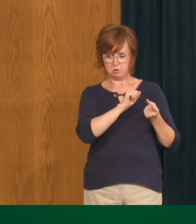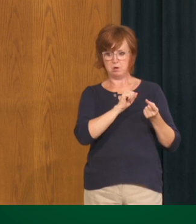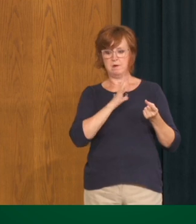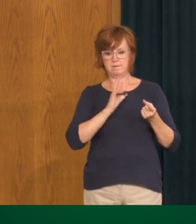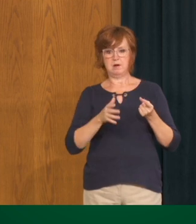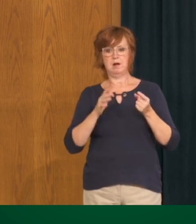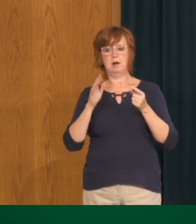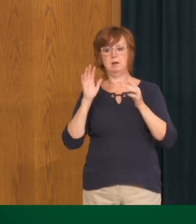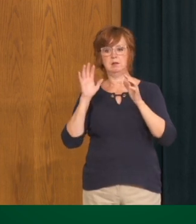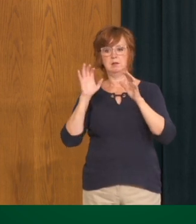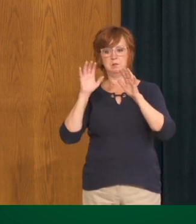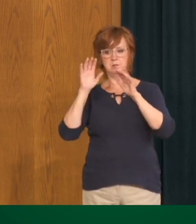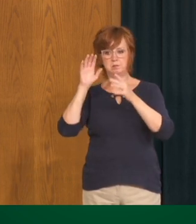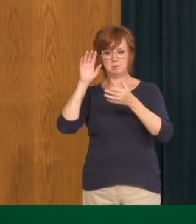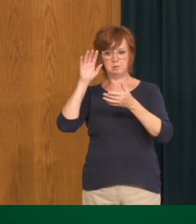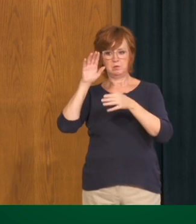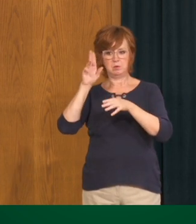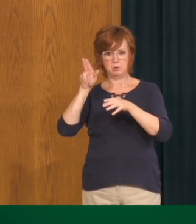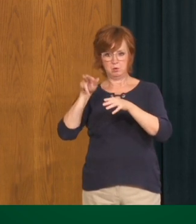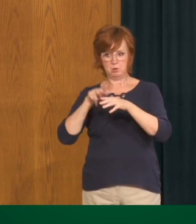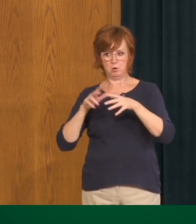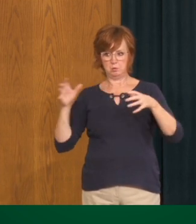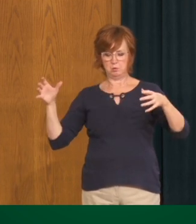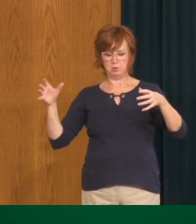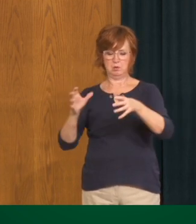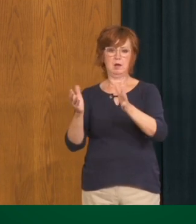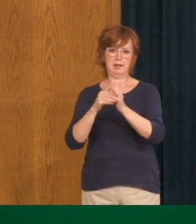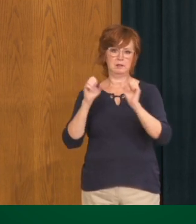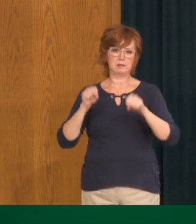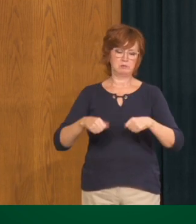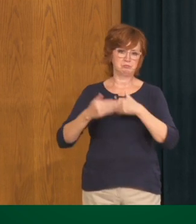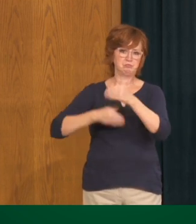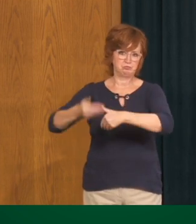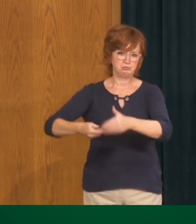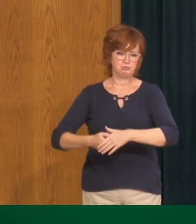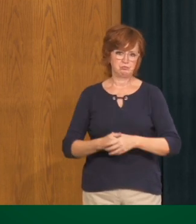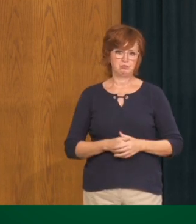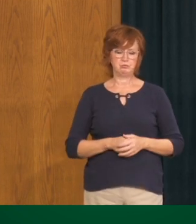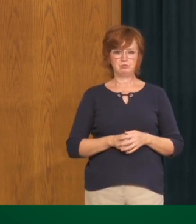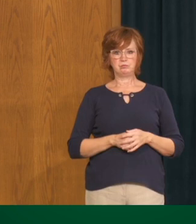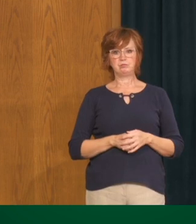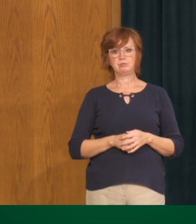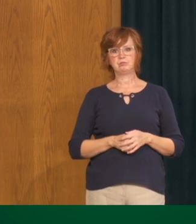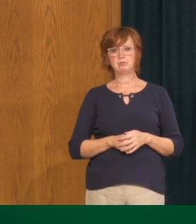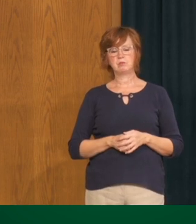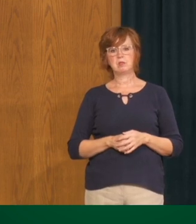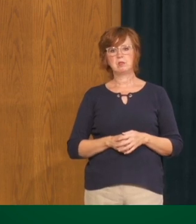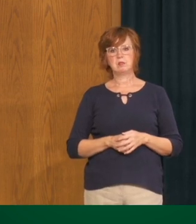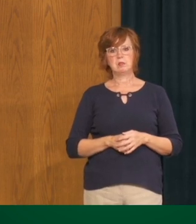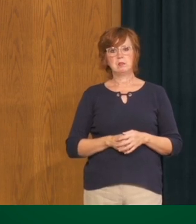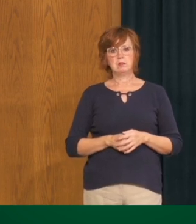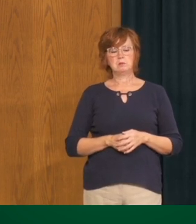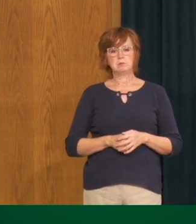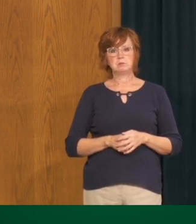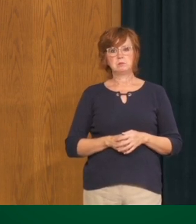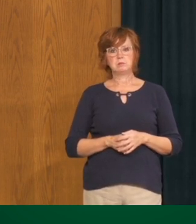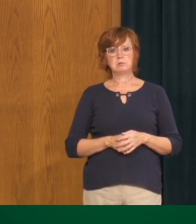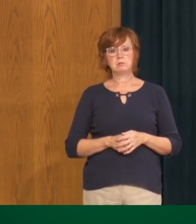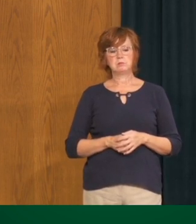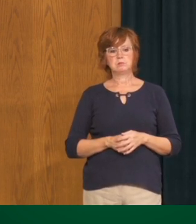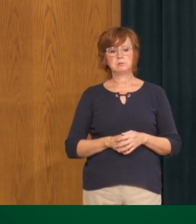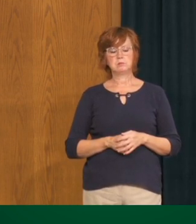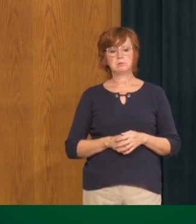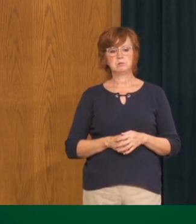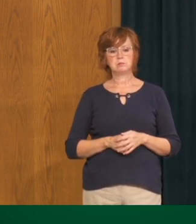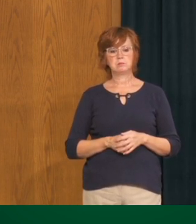as long as COVID activity in the surrounding community was low. And similarly, we have seen that sometimes you can have outbreaks at a community level